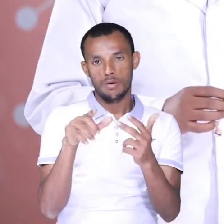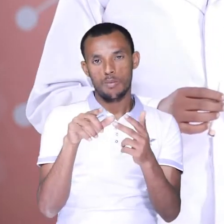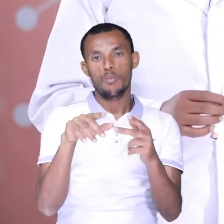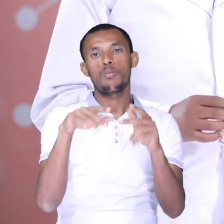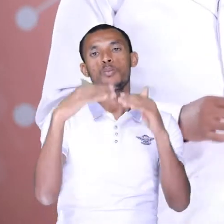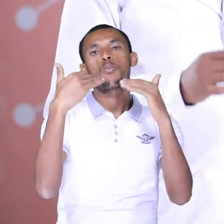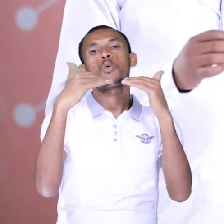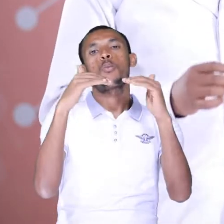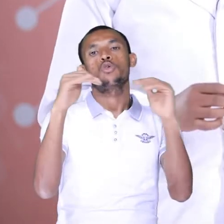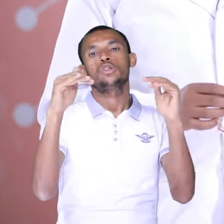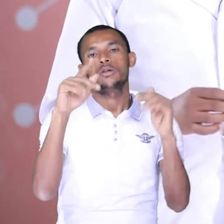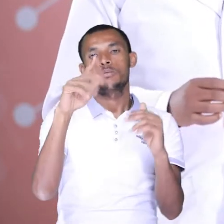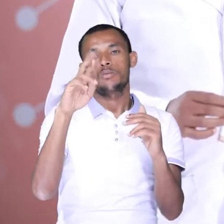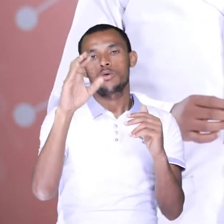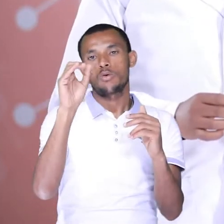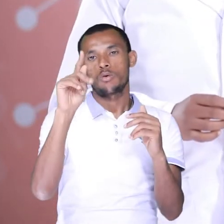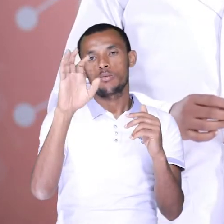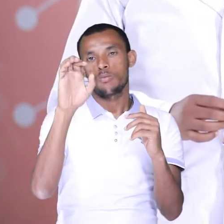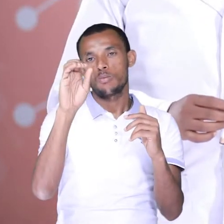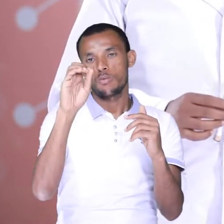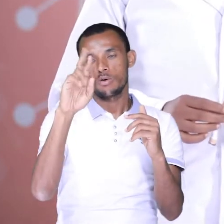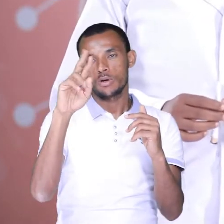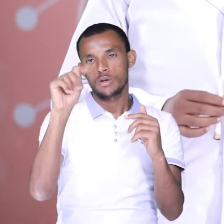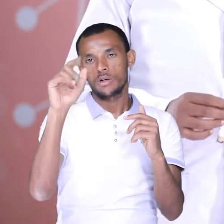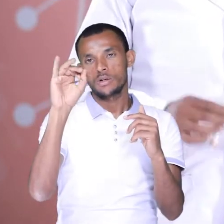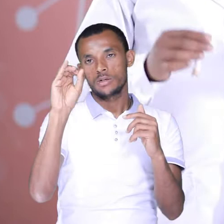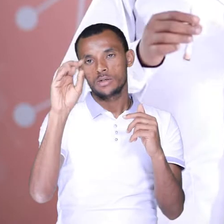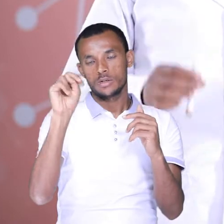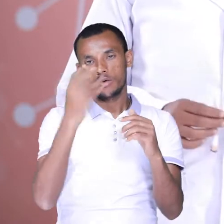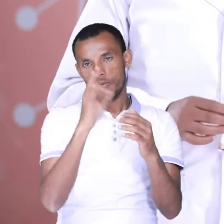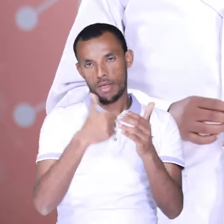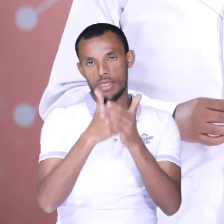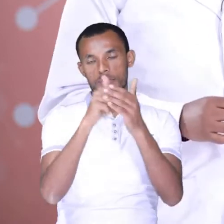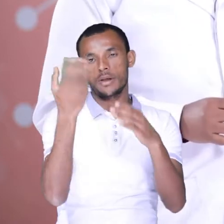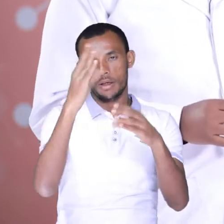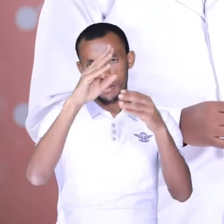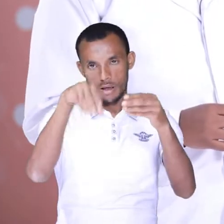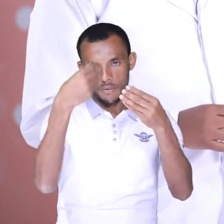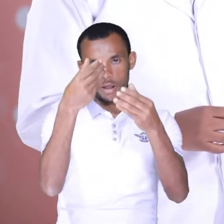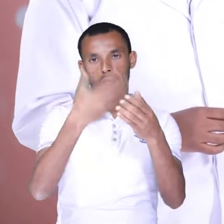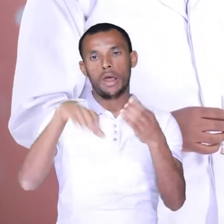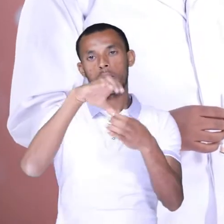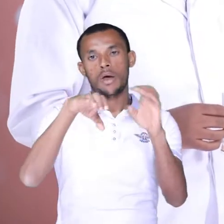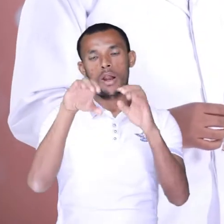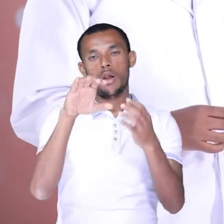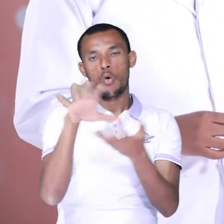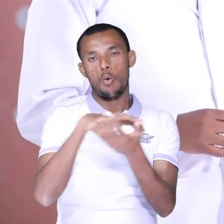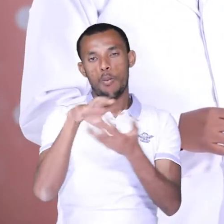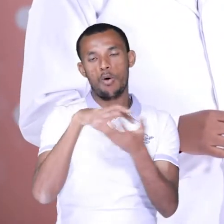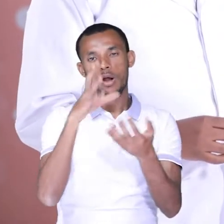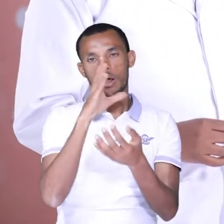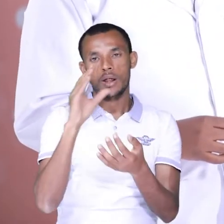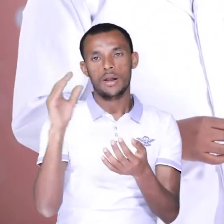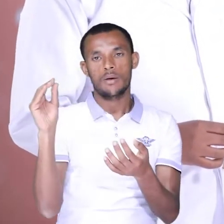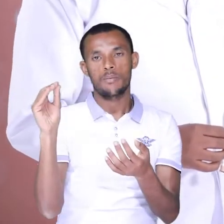proportion of atoms in the given chemical compound,